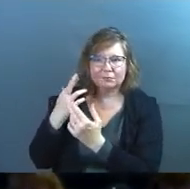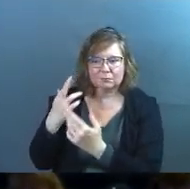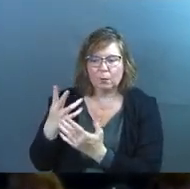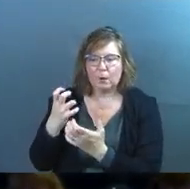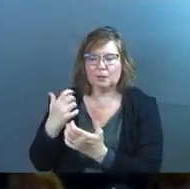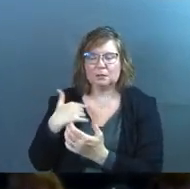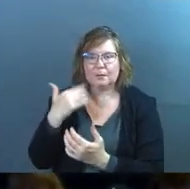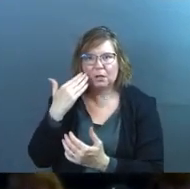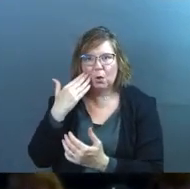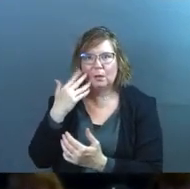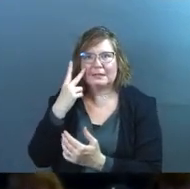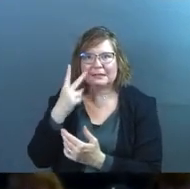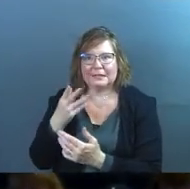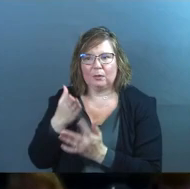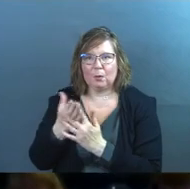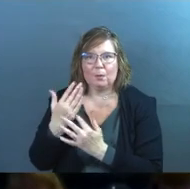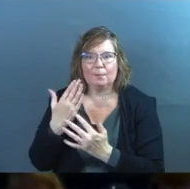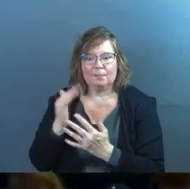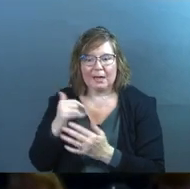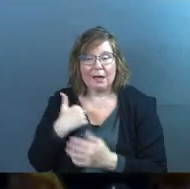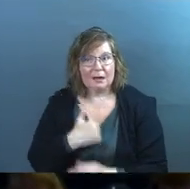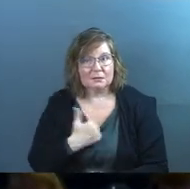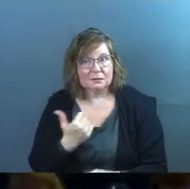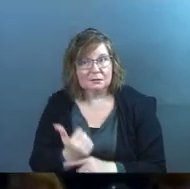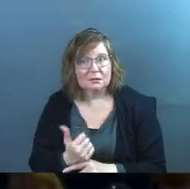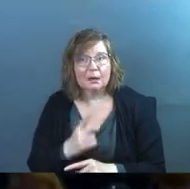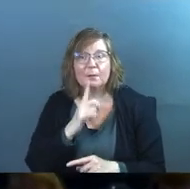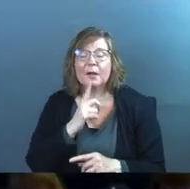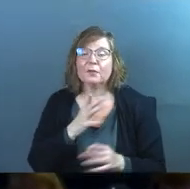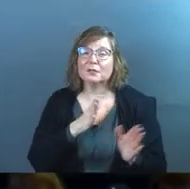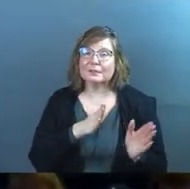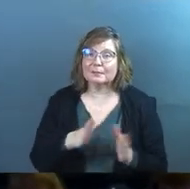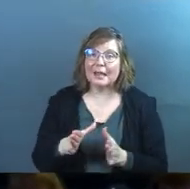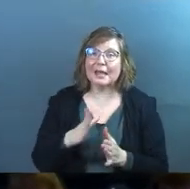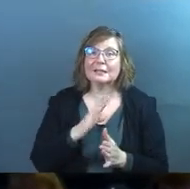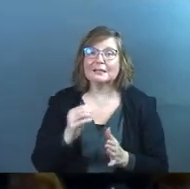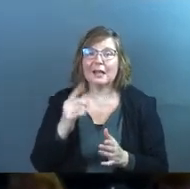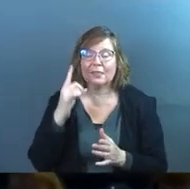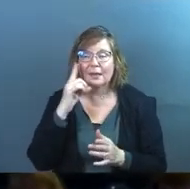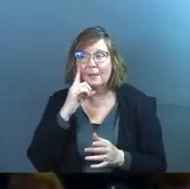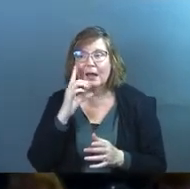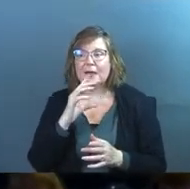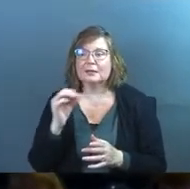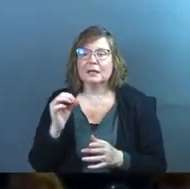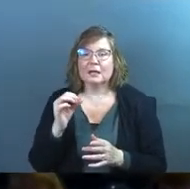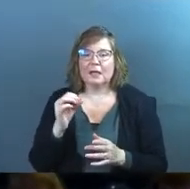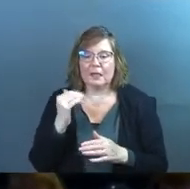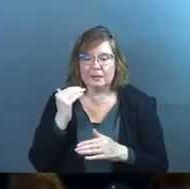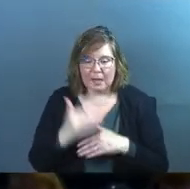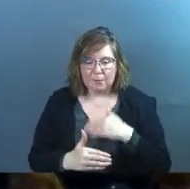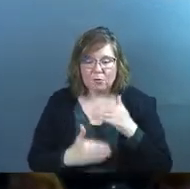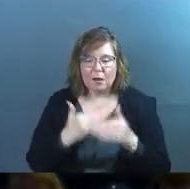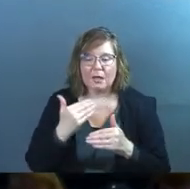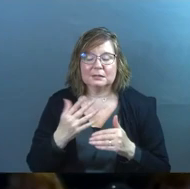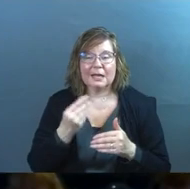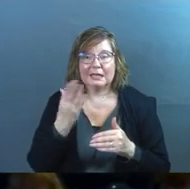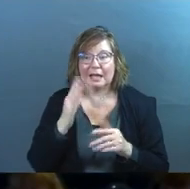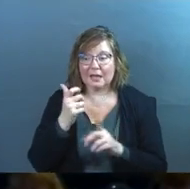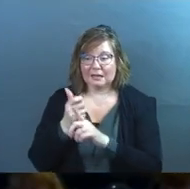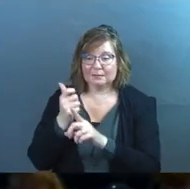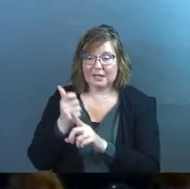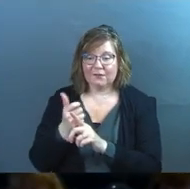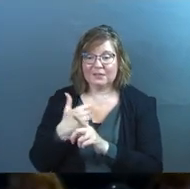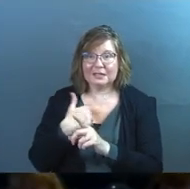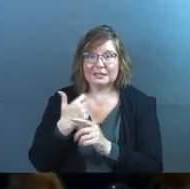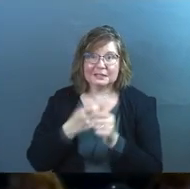close. He wants to be known and seen by us. Amen? But there's plans and the mind and the process and just God